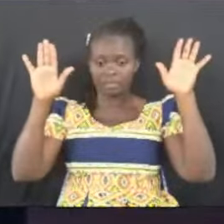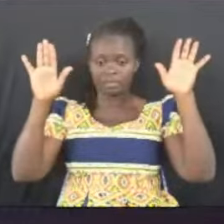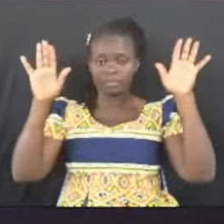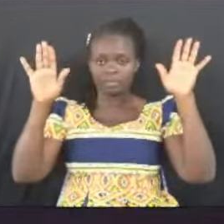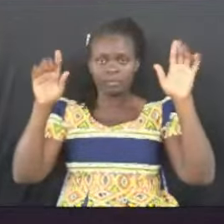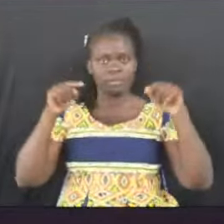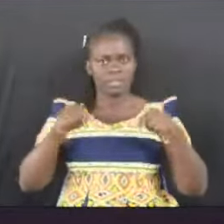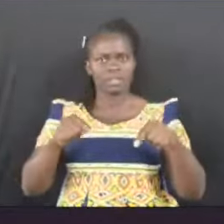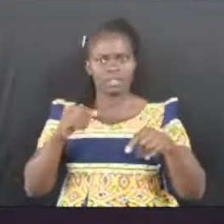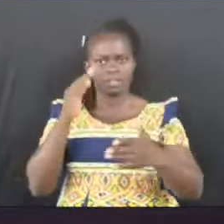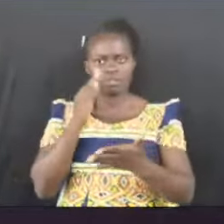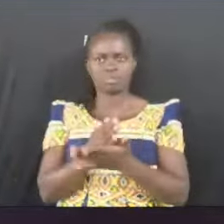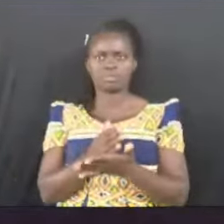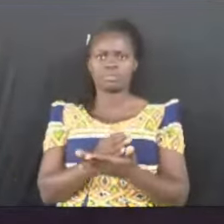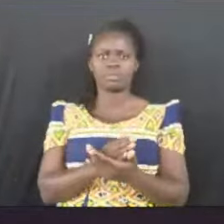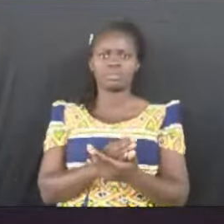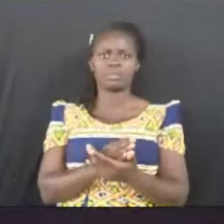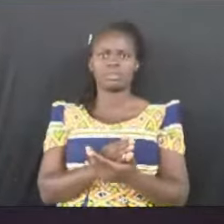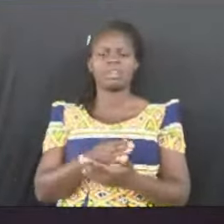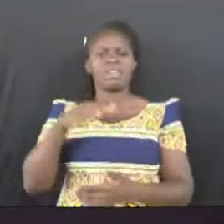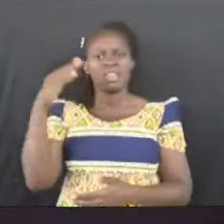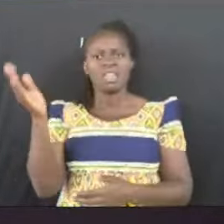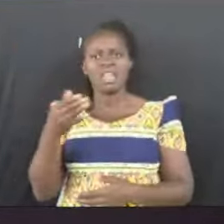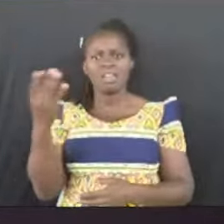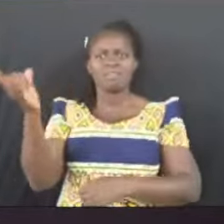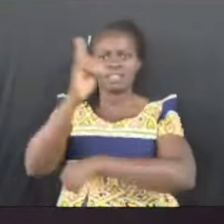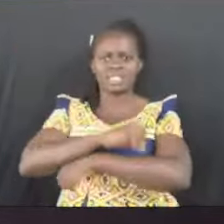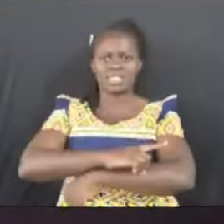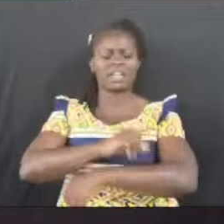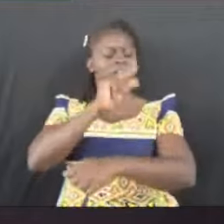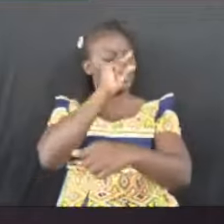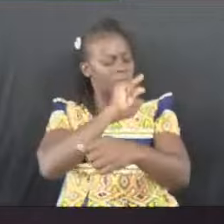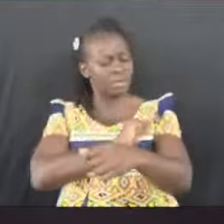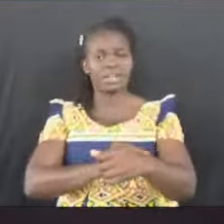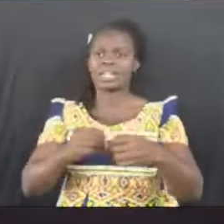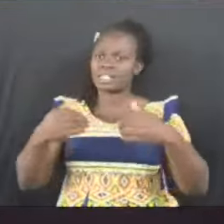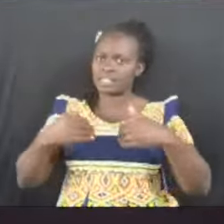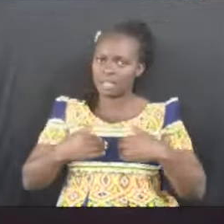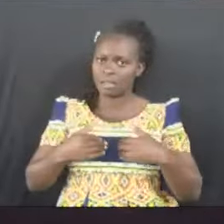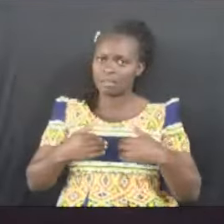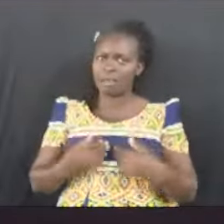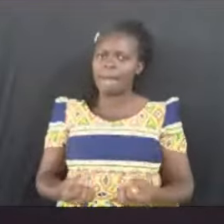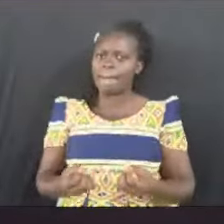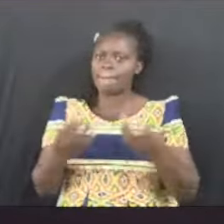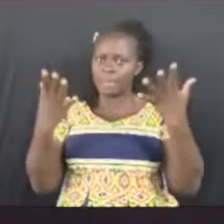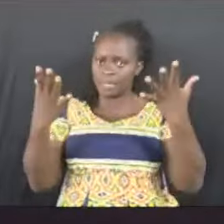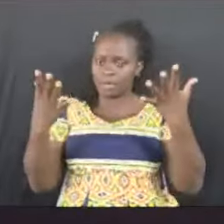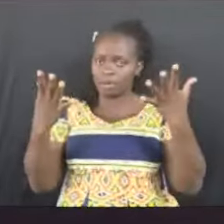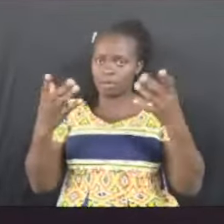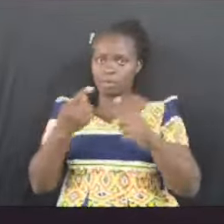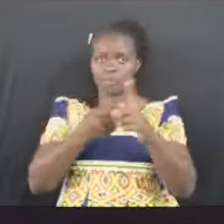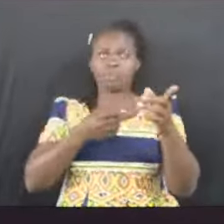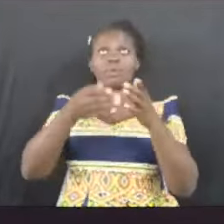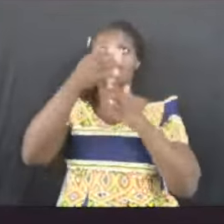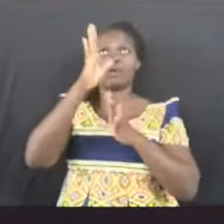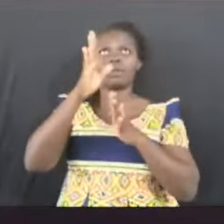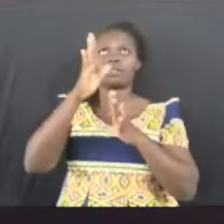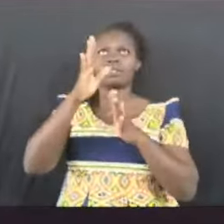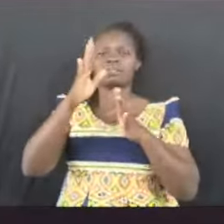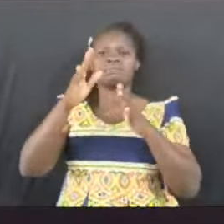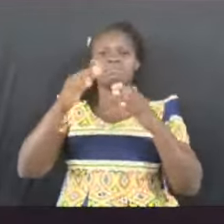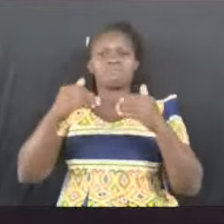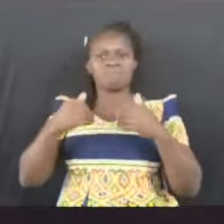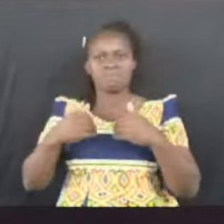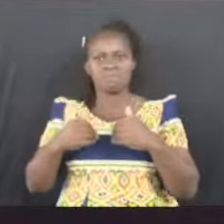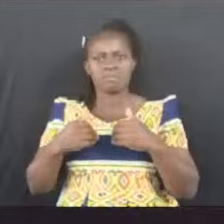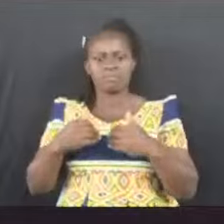truth. Every day is grace. It's a miracle that we are alive. I have no guarantee that